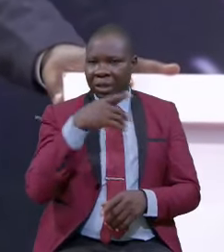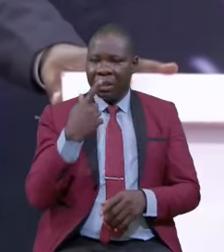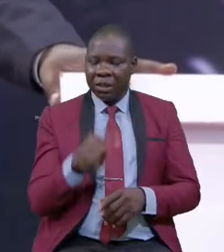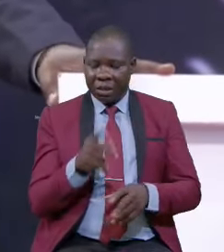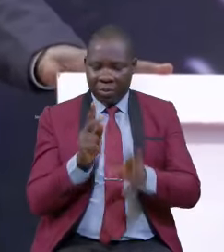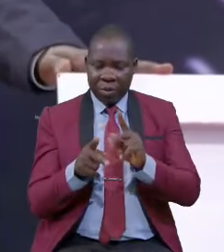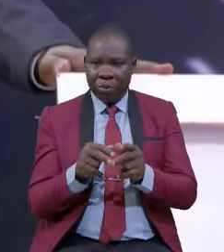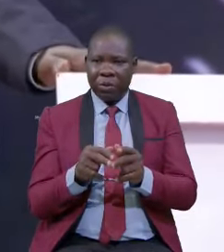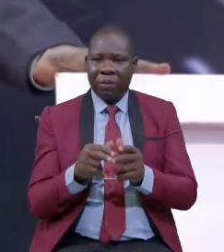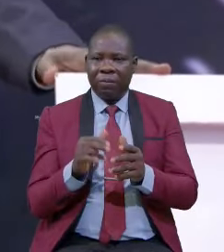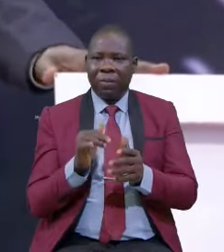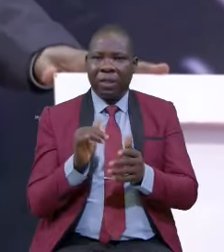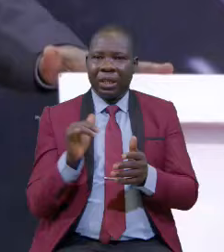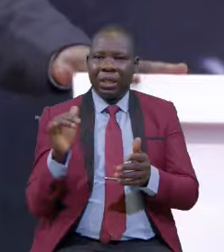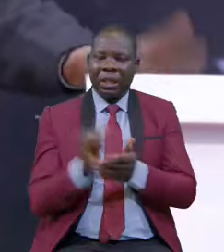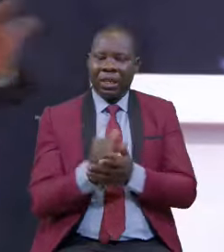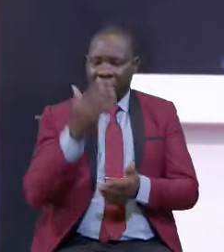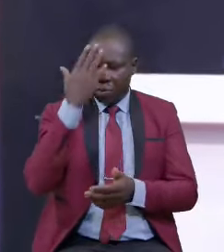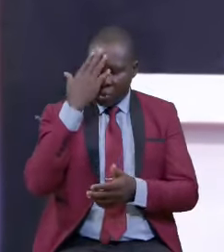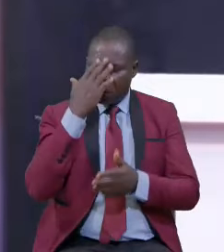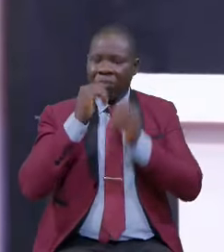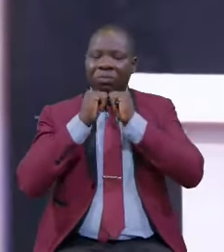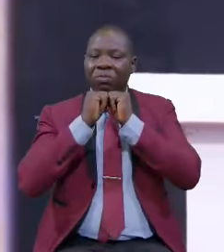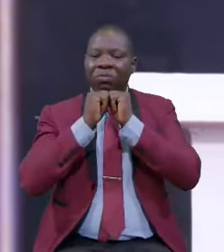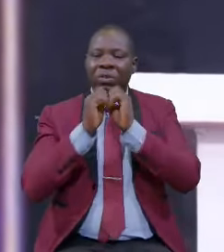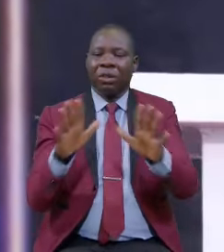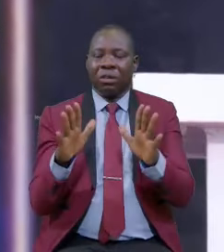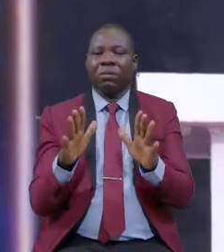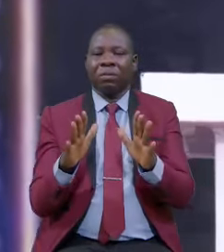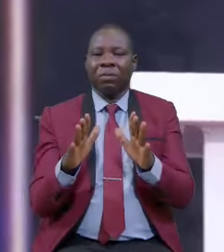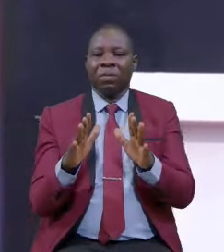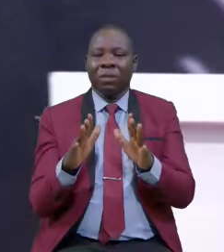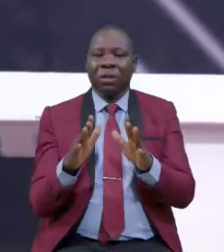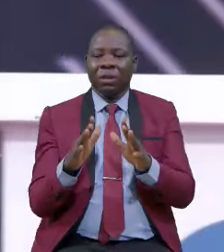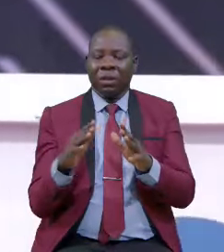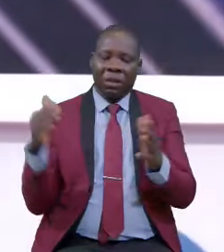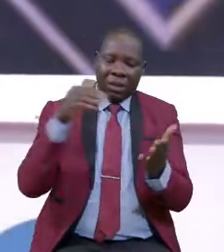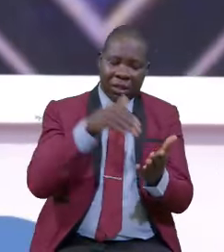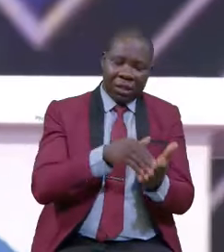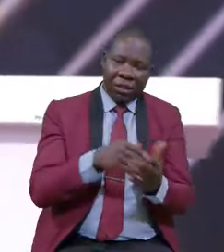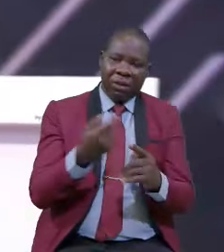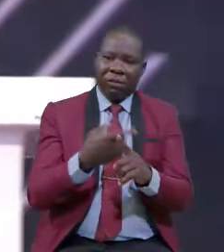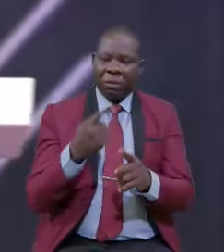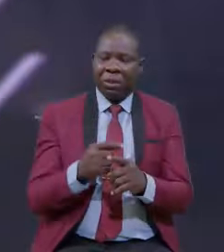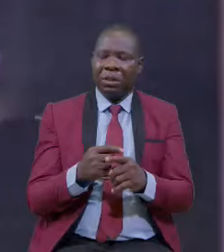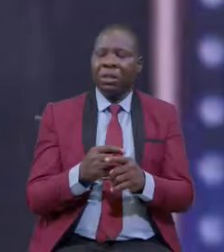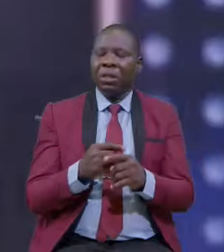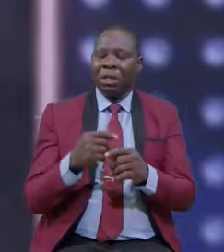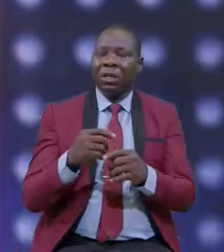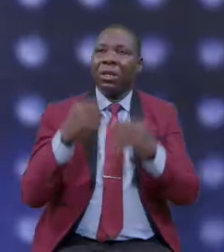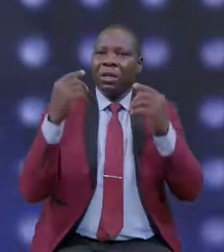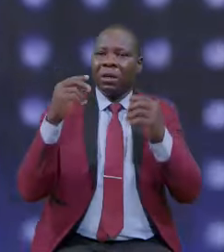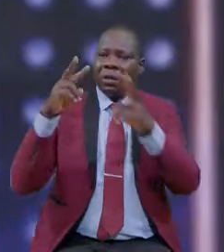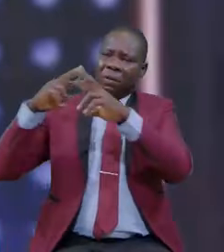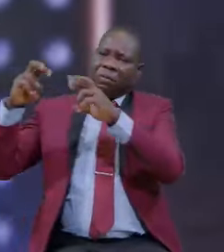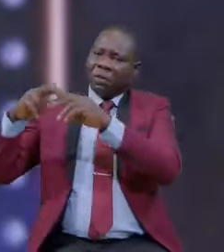know nothing. I came from the village. What did I know? I even went, to primary